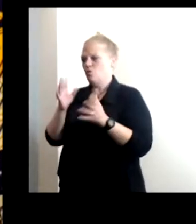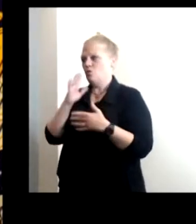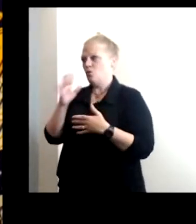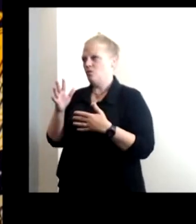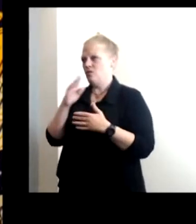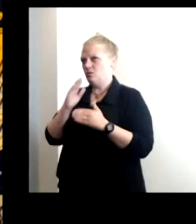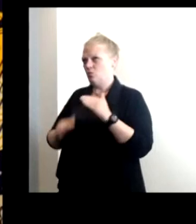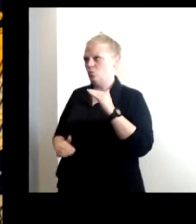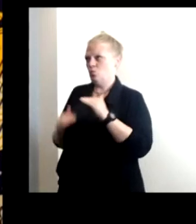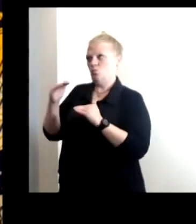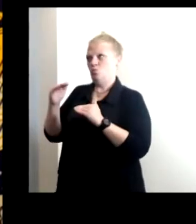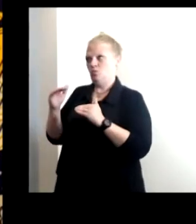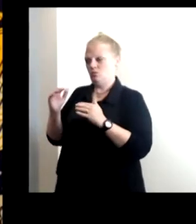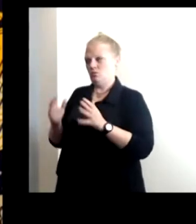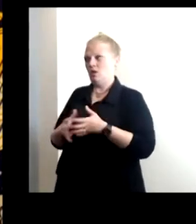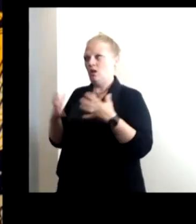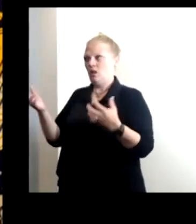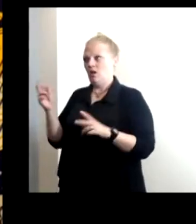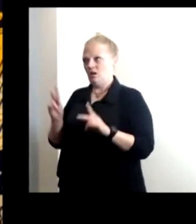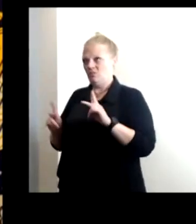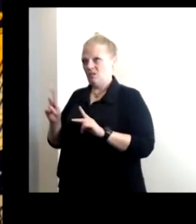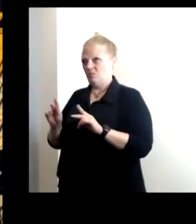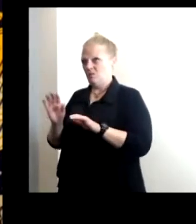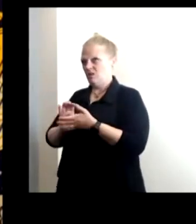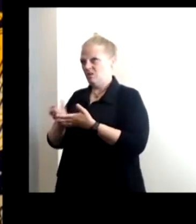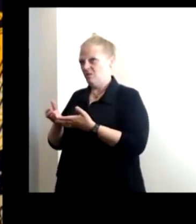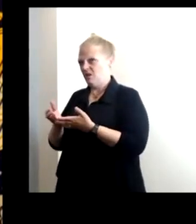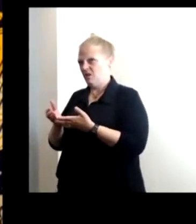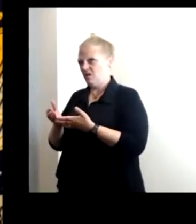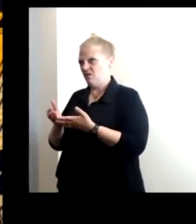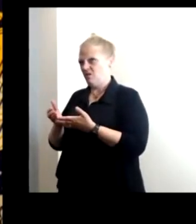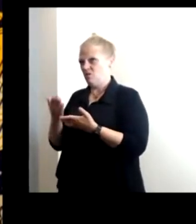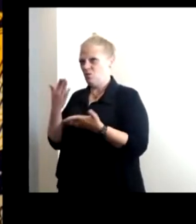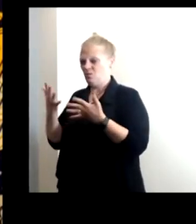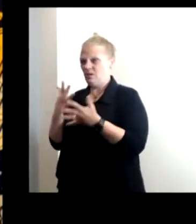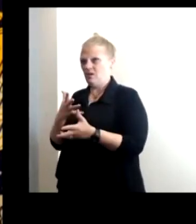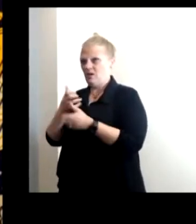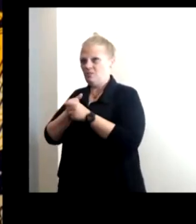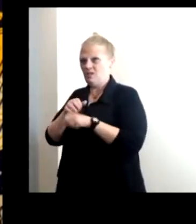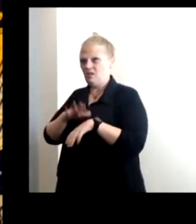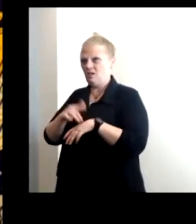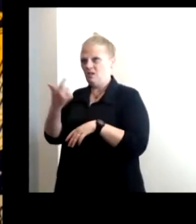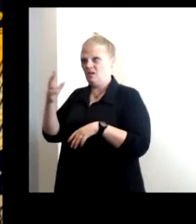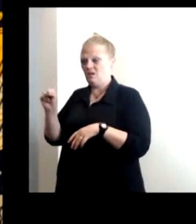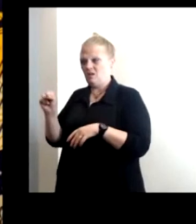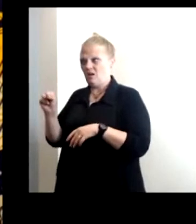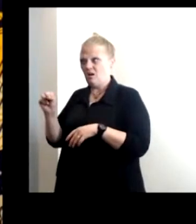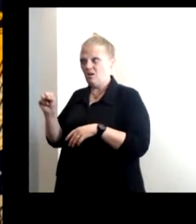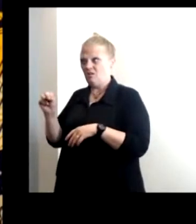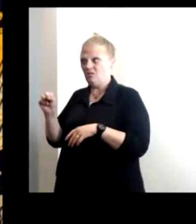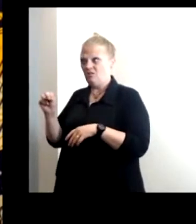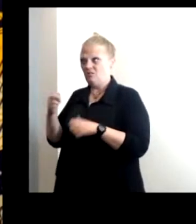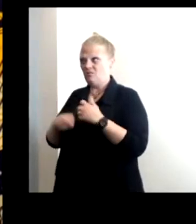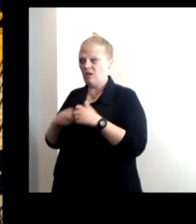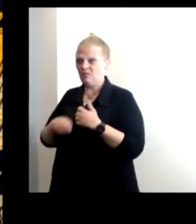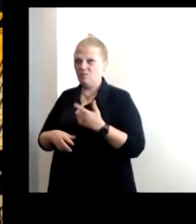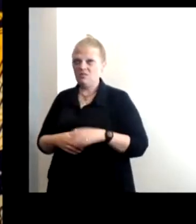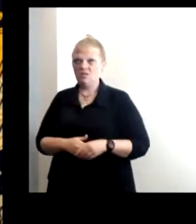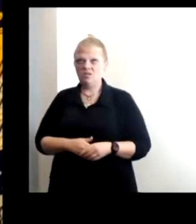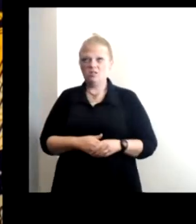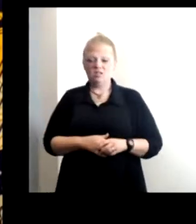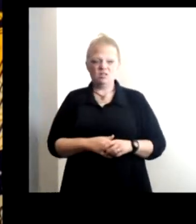with that, I'm just curious about an update on the gun violence in our area. The